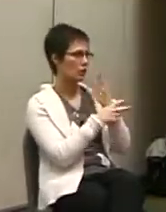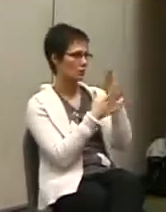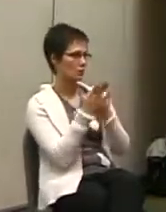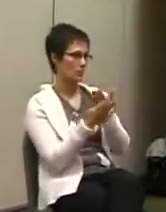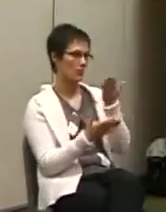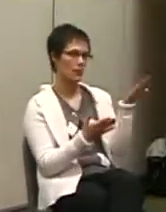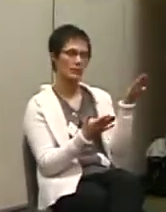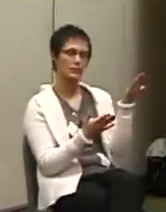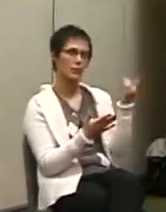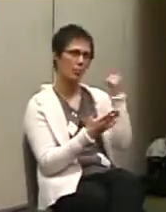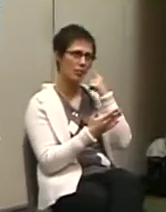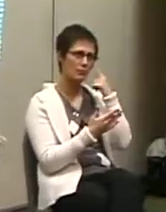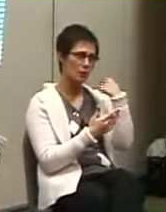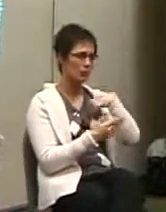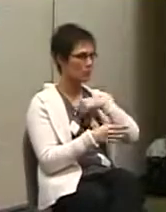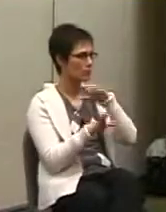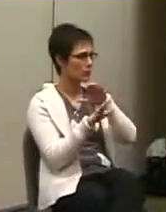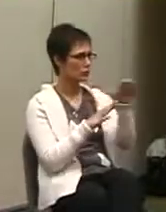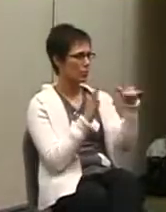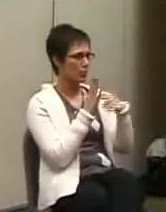been doing this now for a number